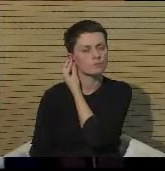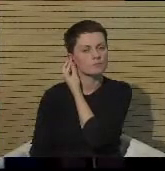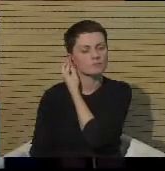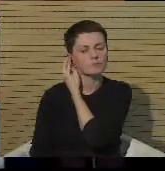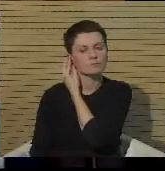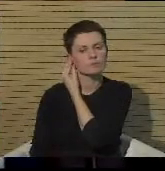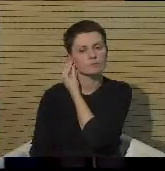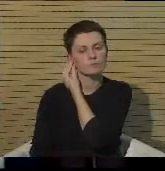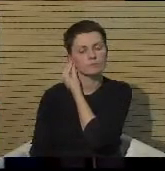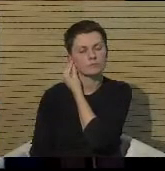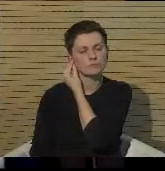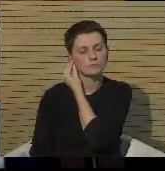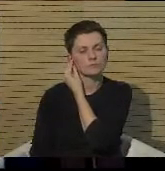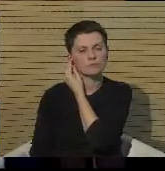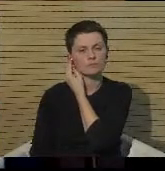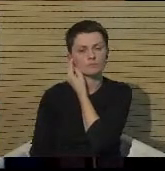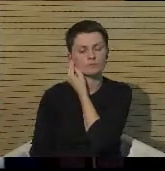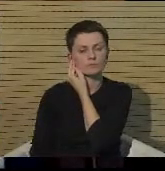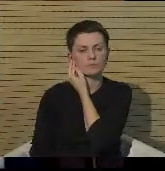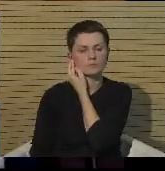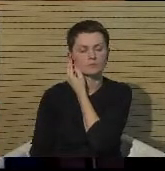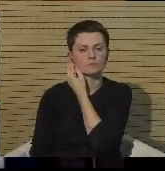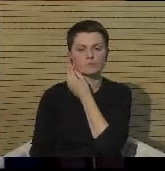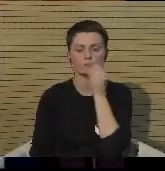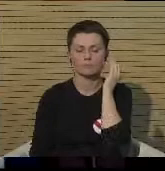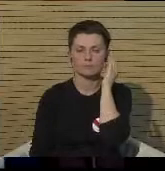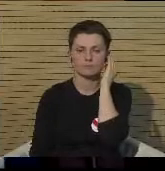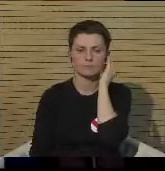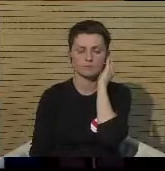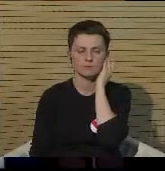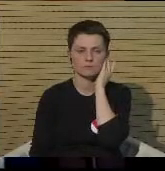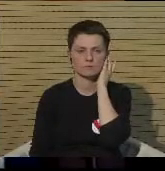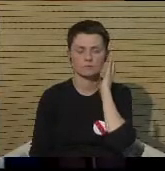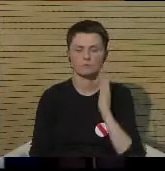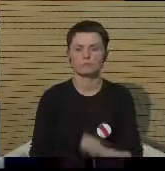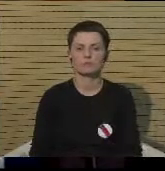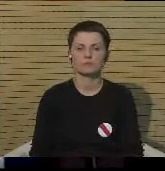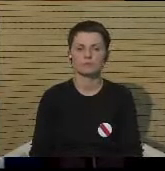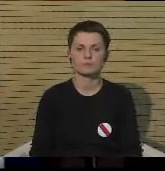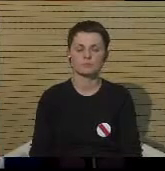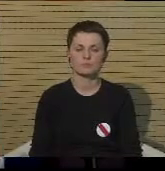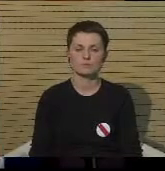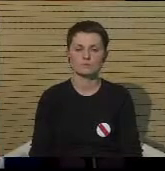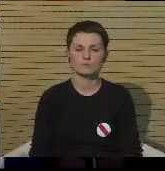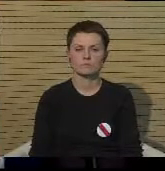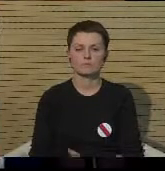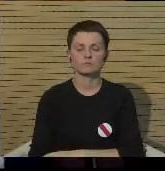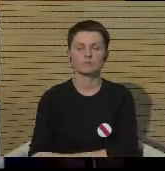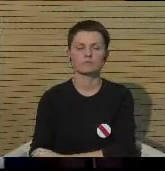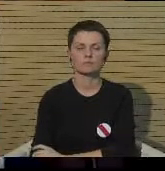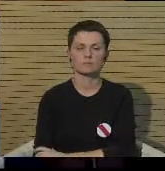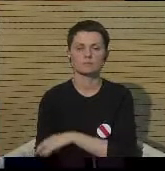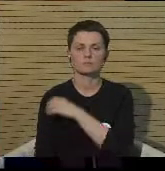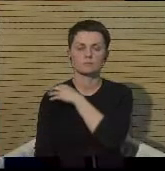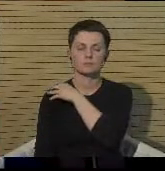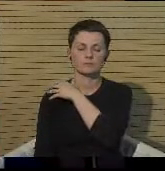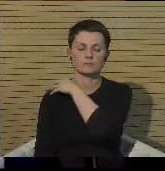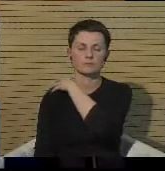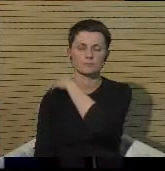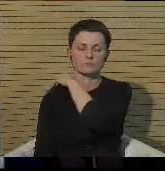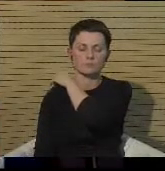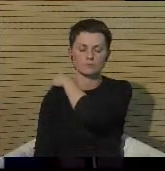because this is what they do. They give blood, they give away their intellectual energy, and